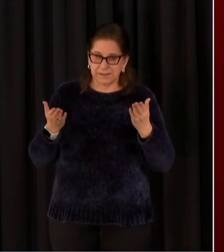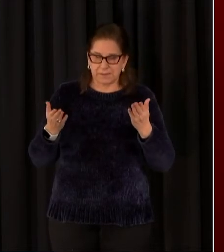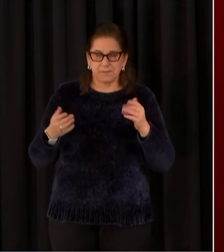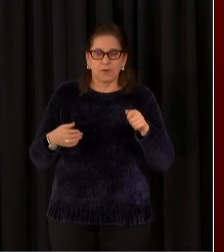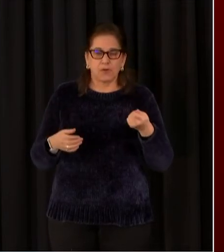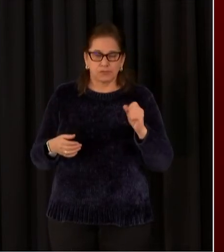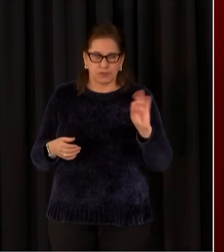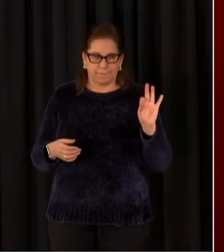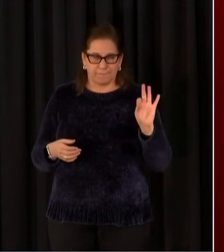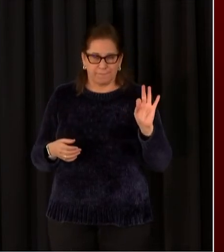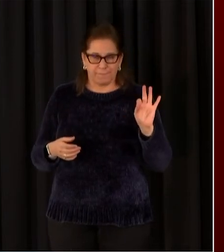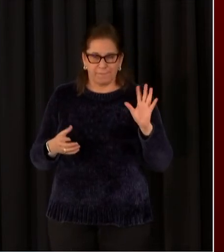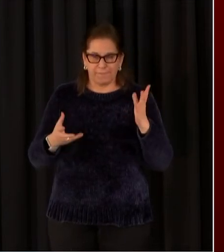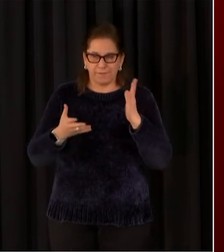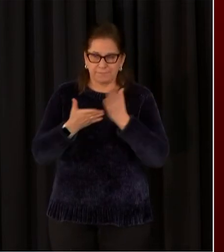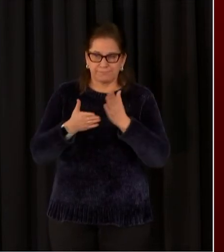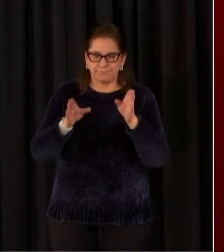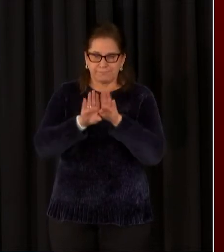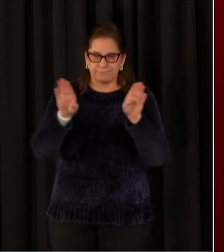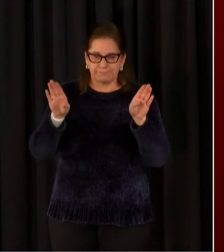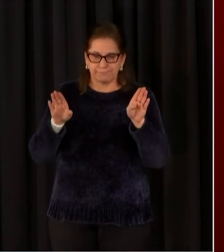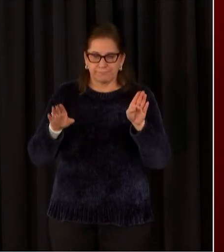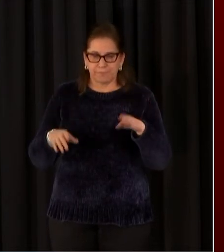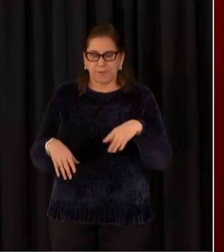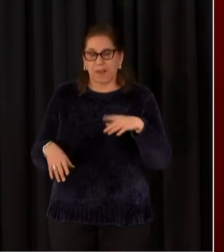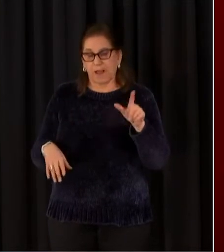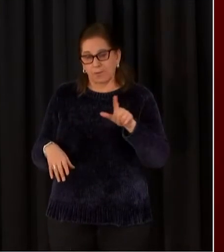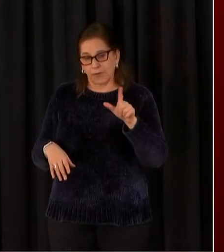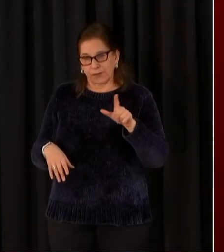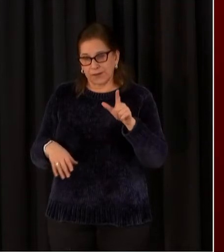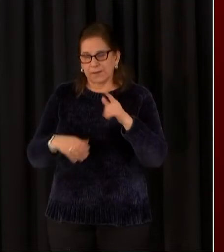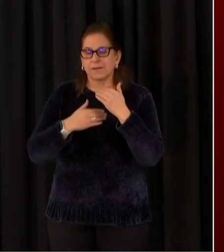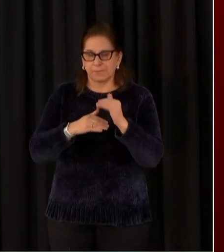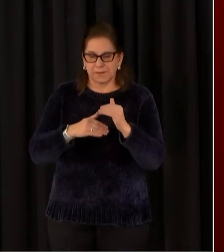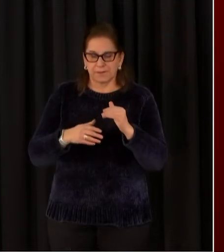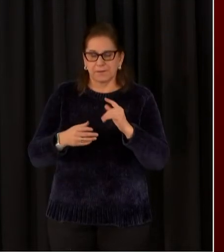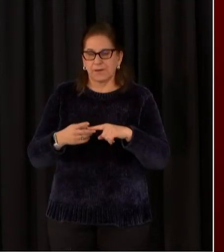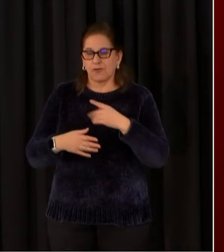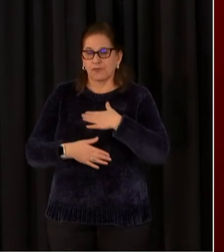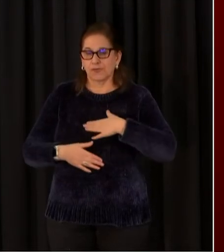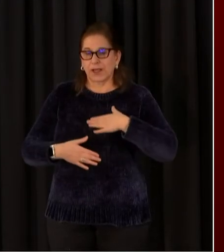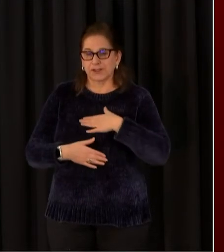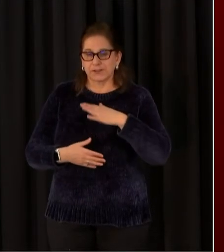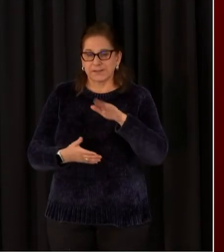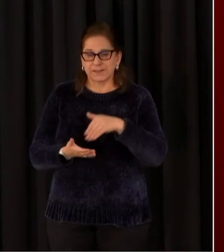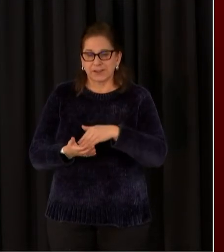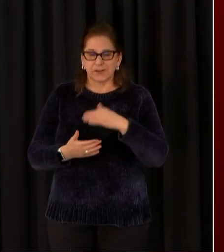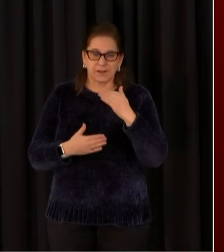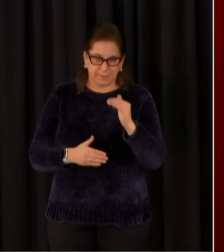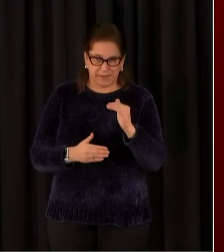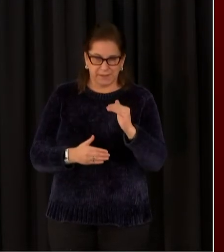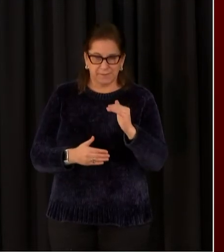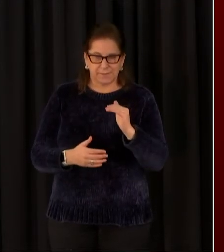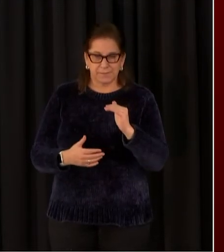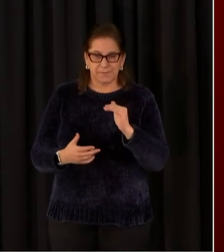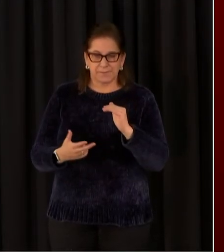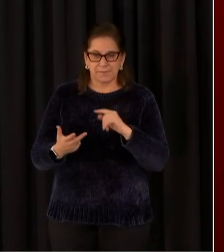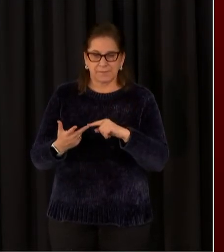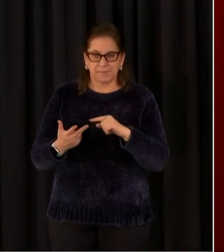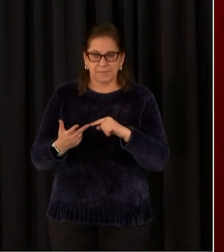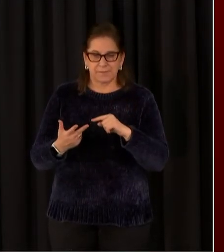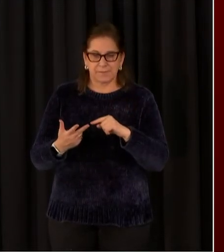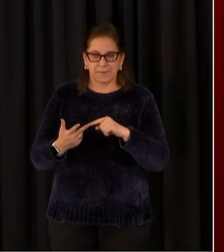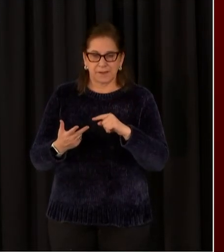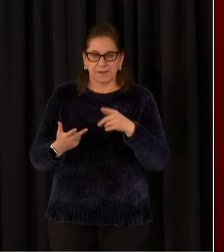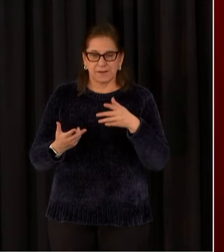turned off, libraries, the limitations on recs, the circulator, those will remain